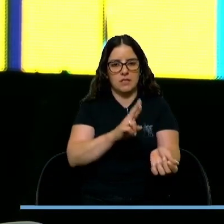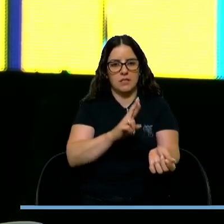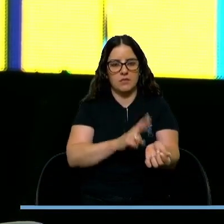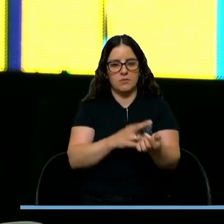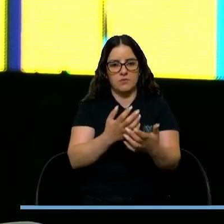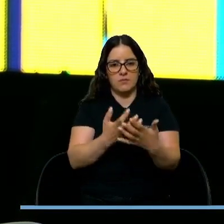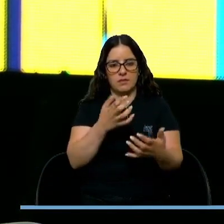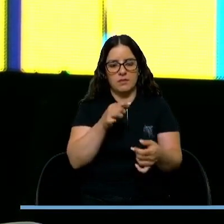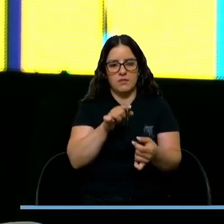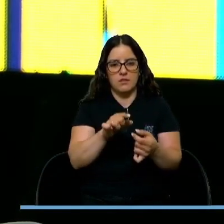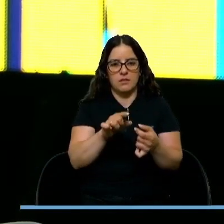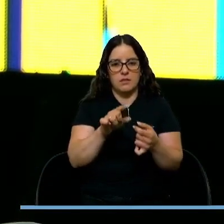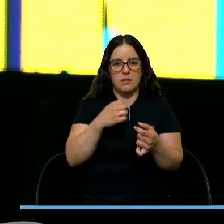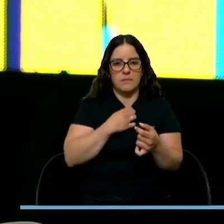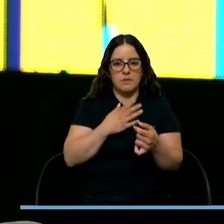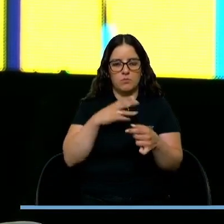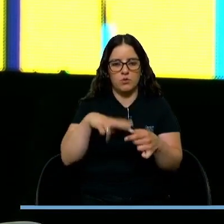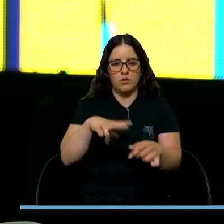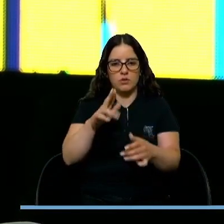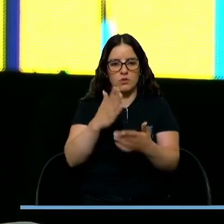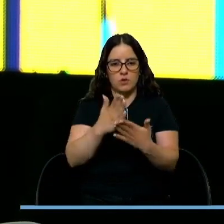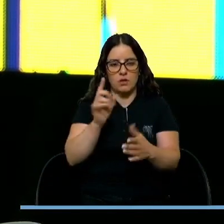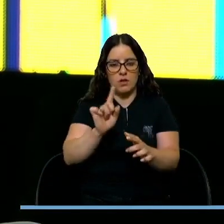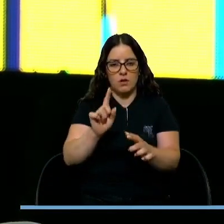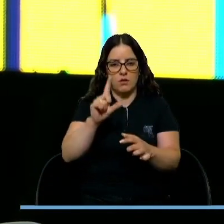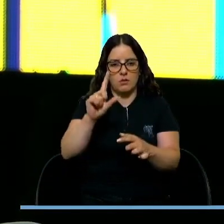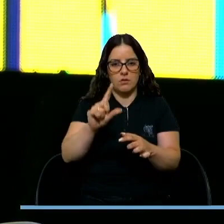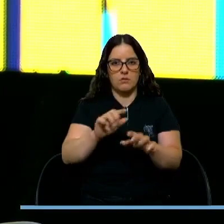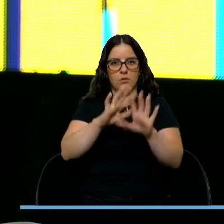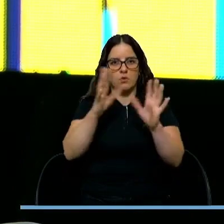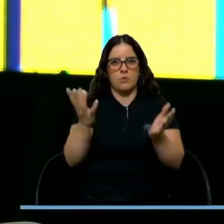And we see Portuguese companies, but not only,